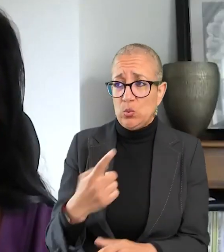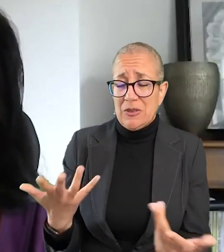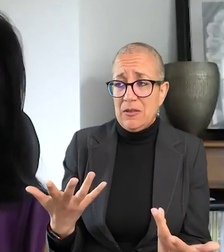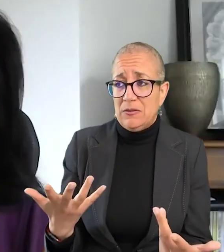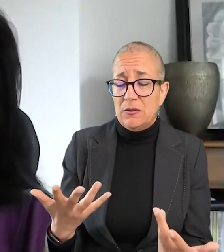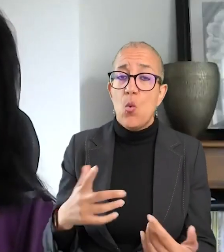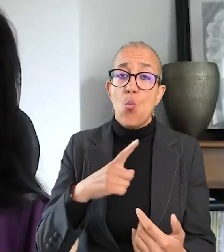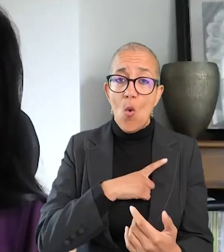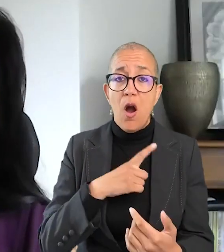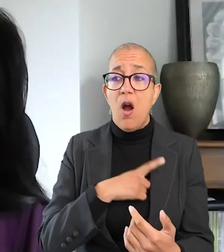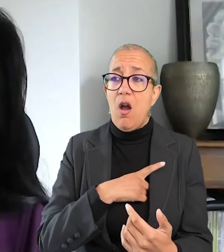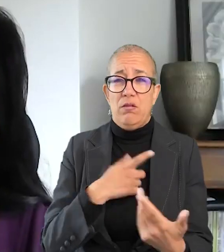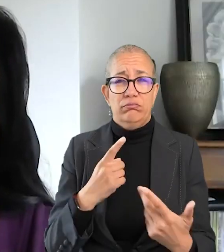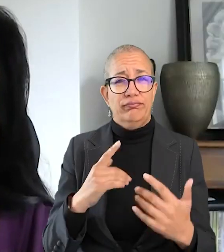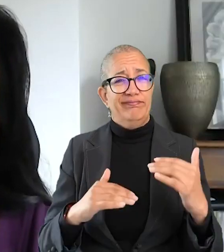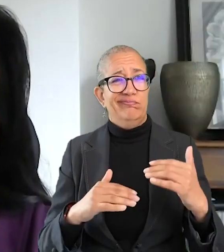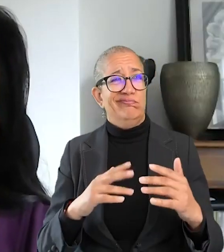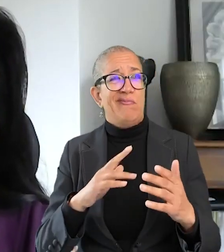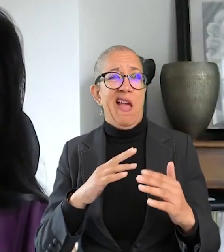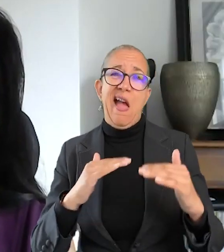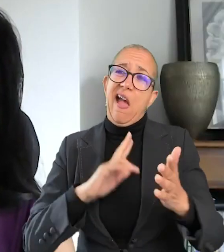person today vote Lib Dem?